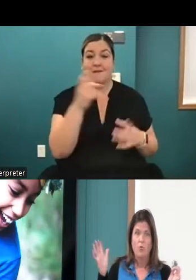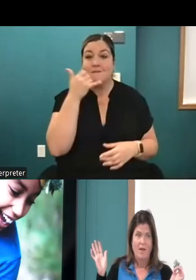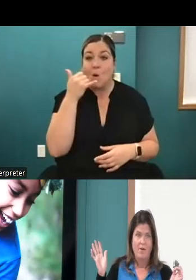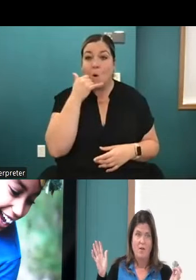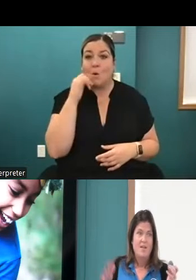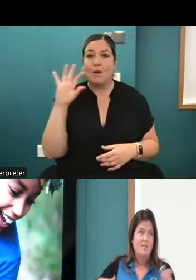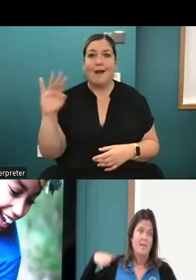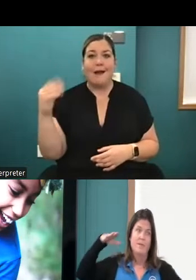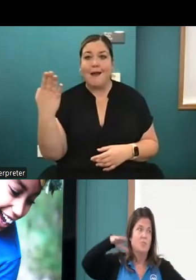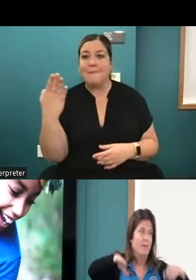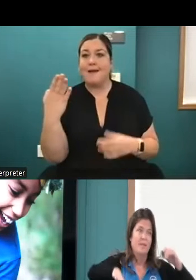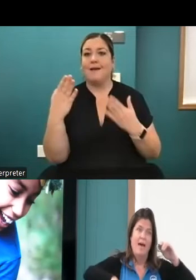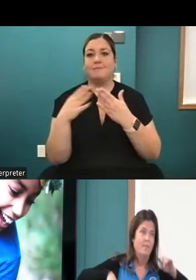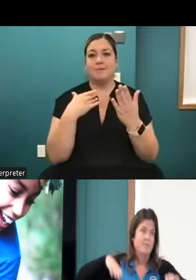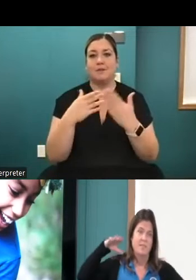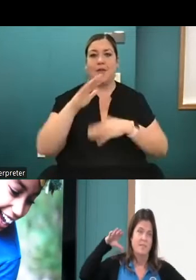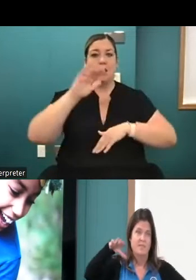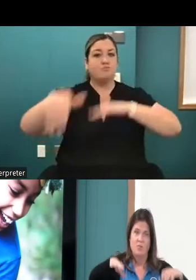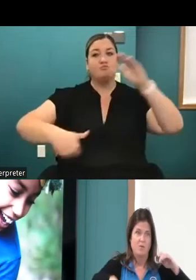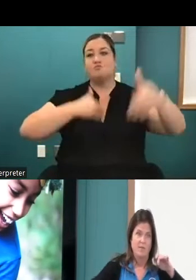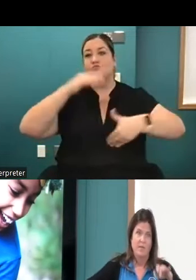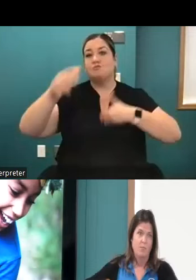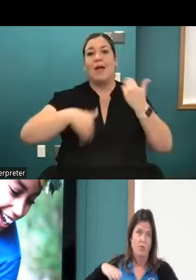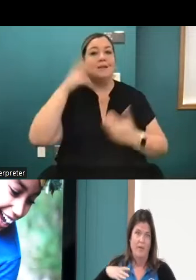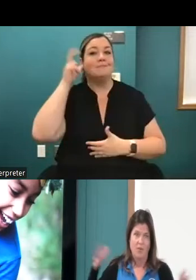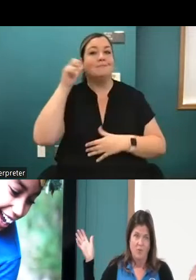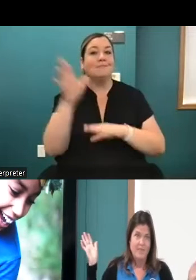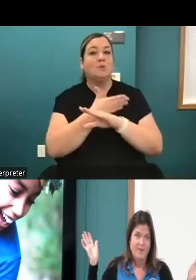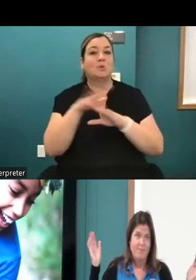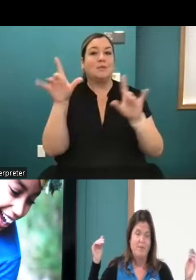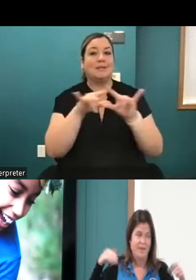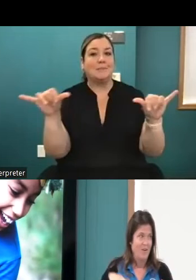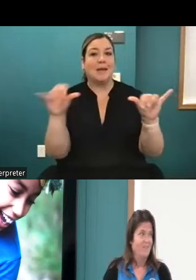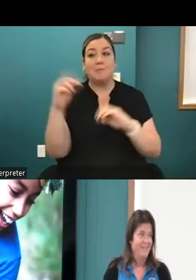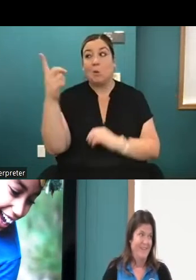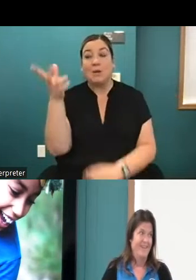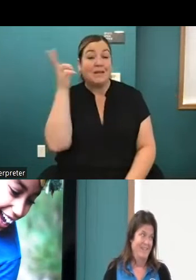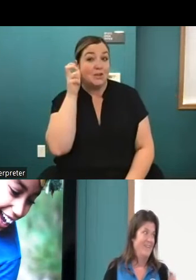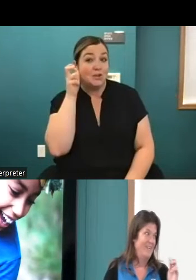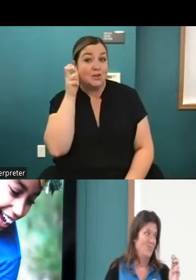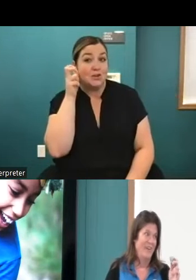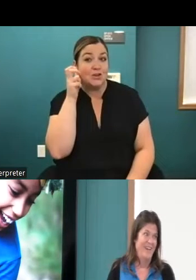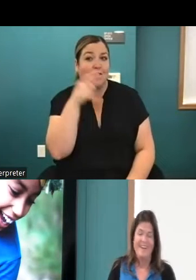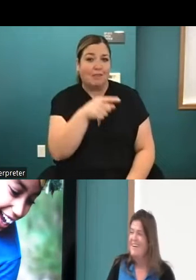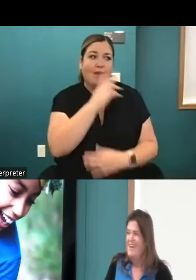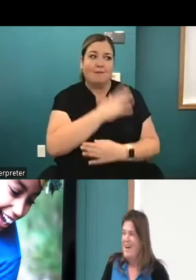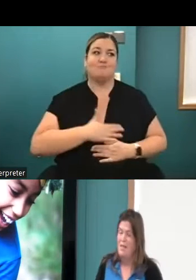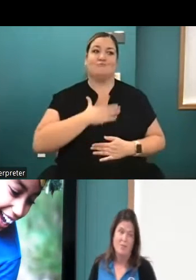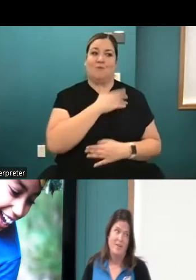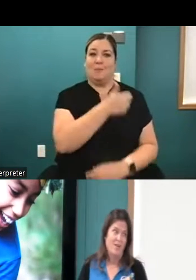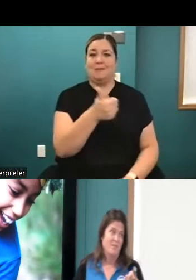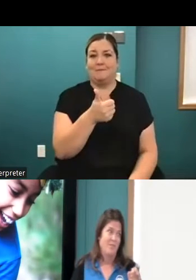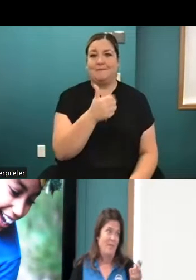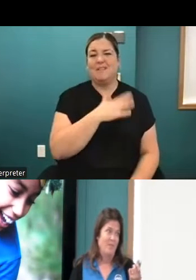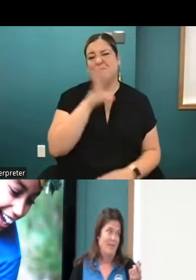iPad or whatever, they can be swimming laps and listening to their music in the pool. Like no one's hearing it, but they are like enjoying that. That